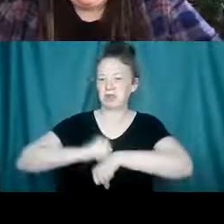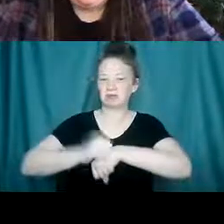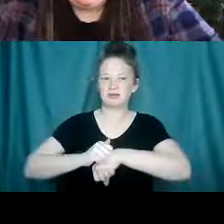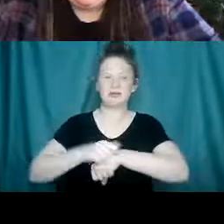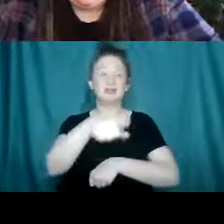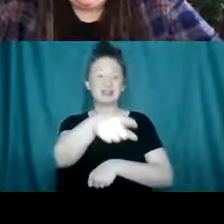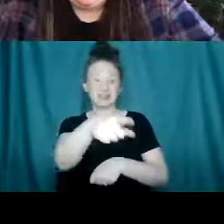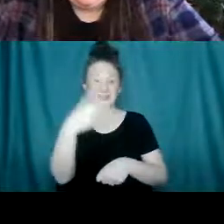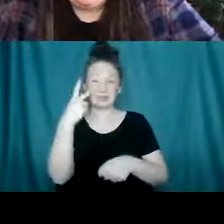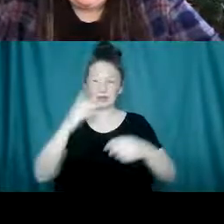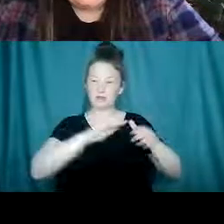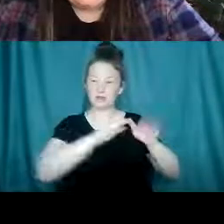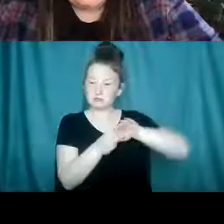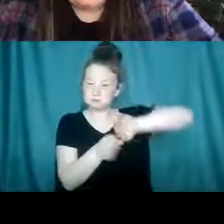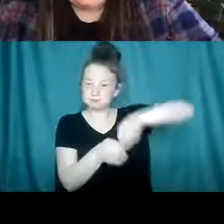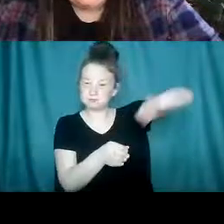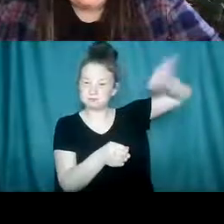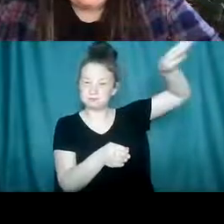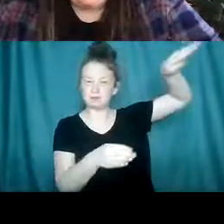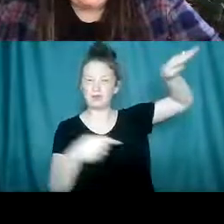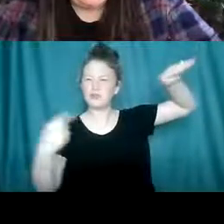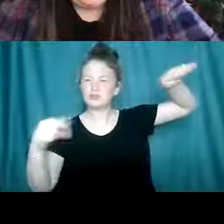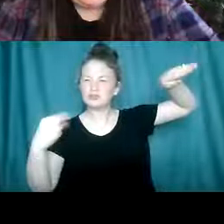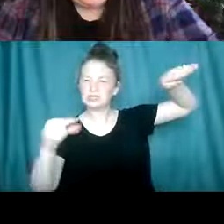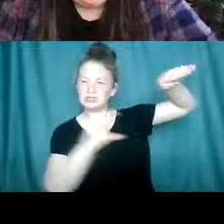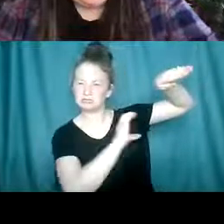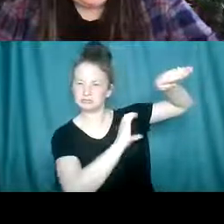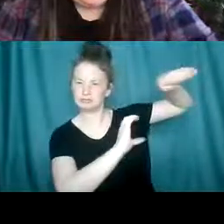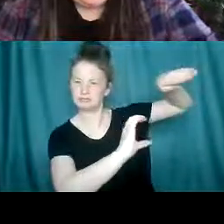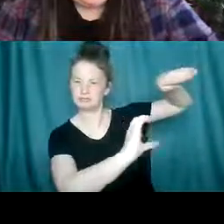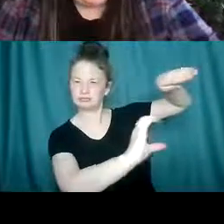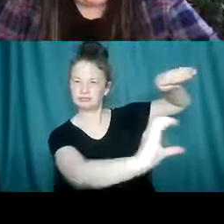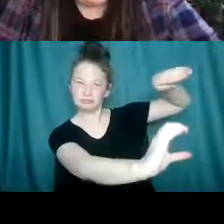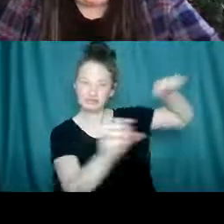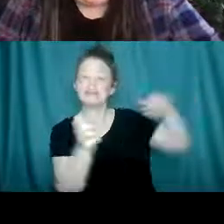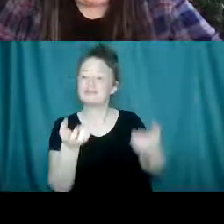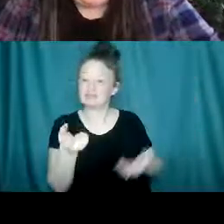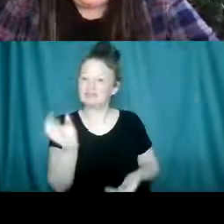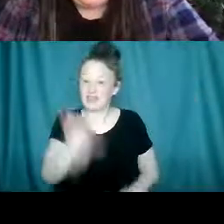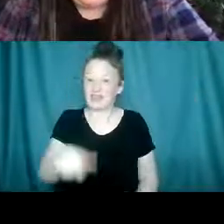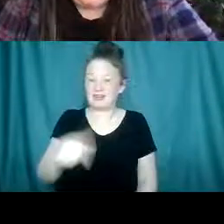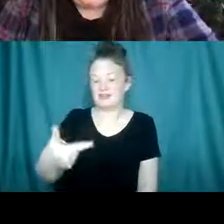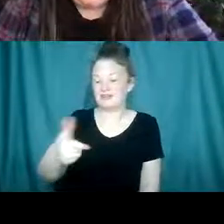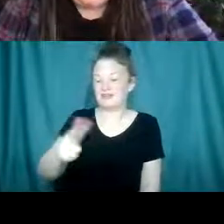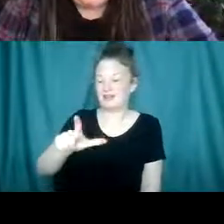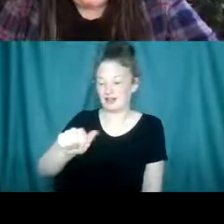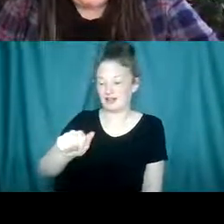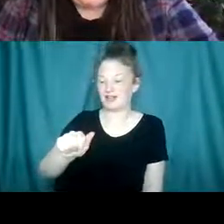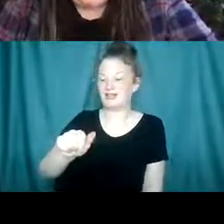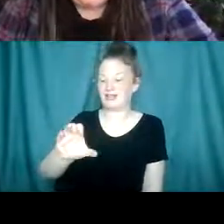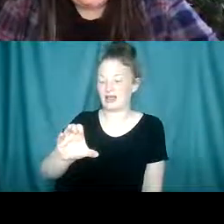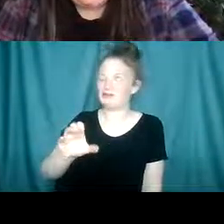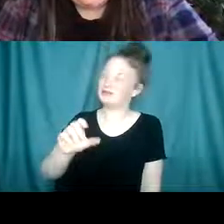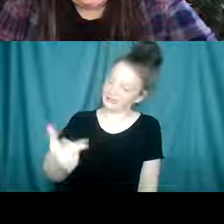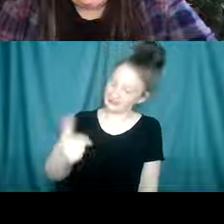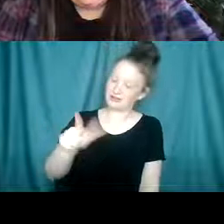middle, there's a lot of greenish sandy stuff. This is what Glauconite looks like.